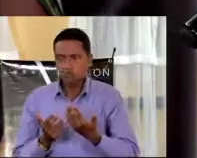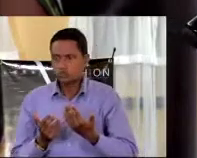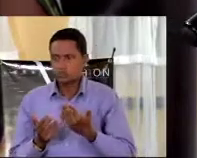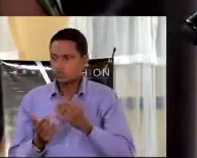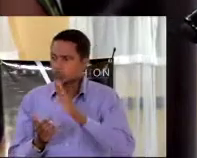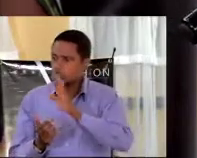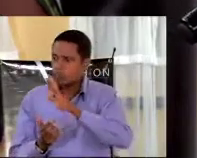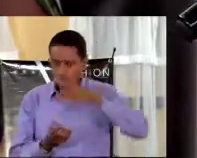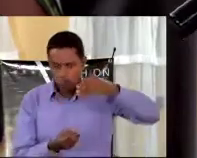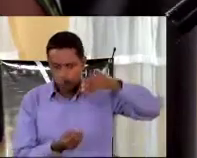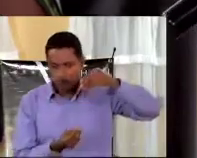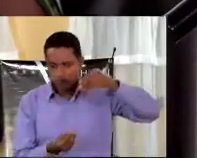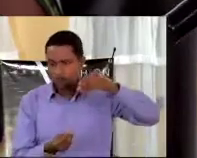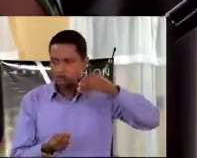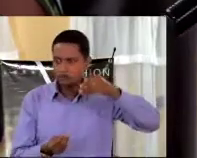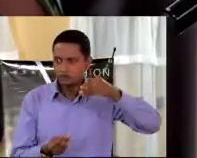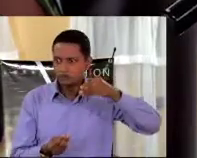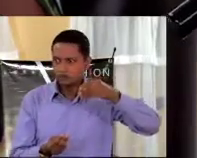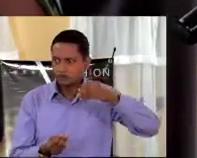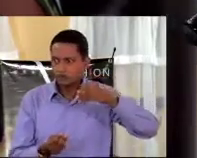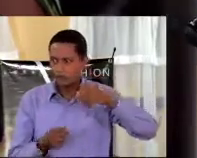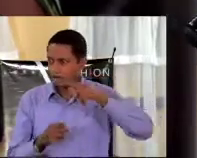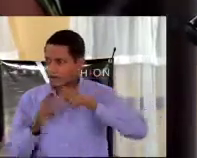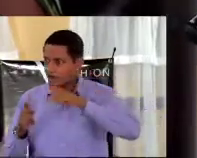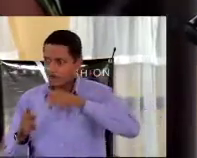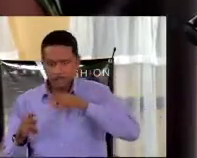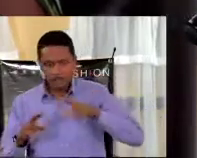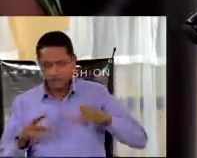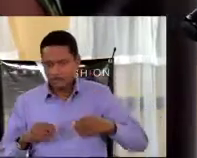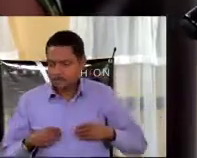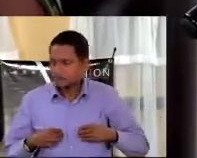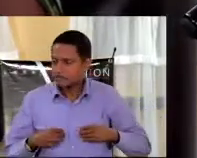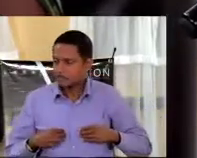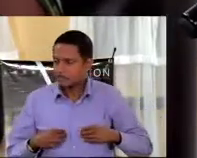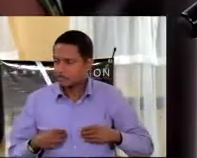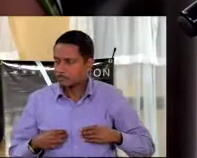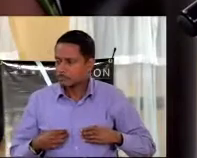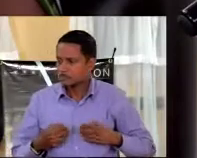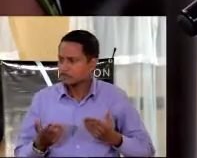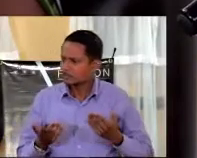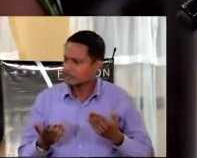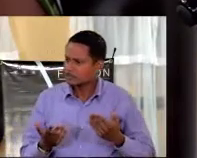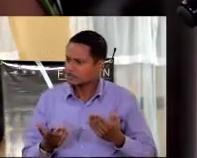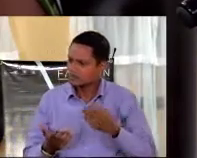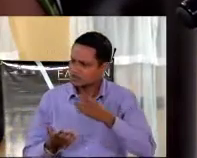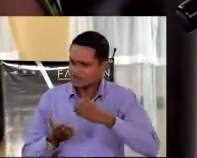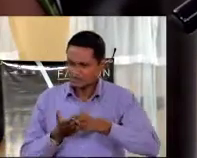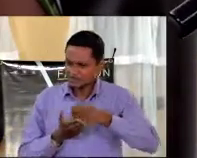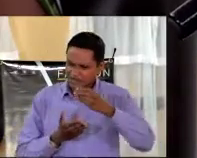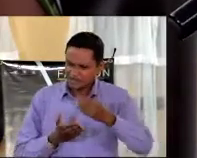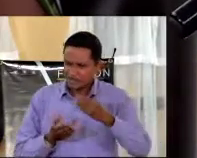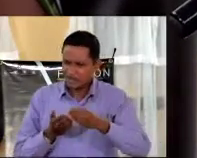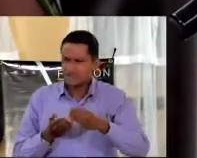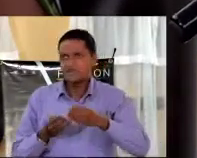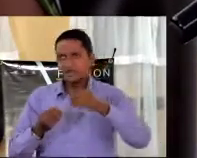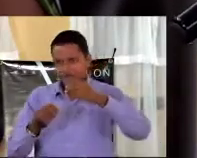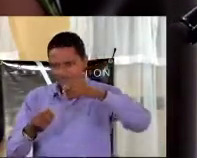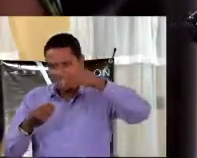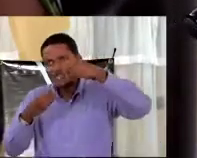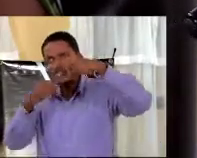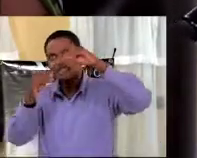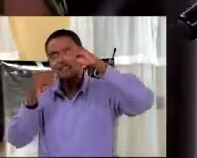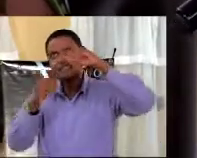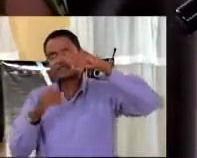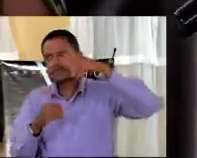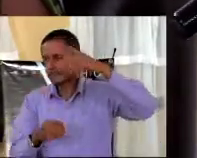don't see how it's accepted in the immediate environment. Why spend money to try to market internationally when you could gather